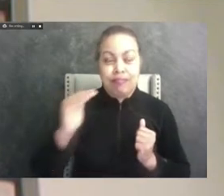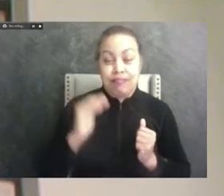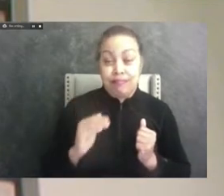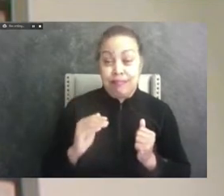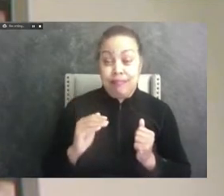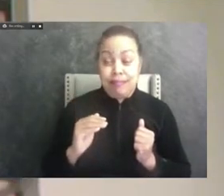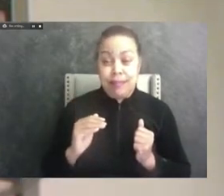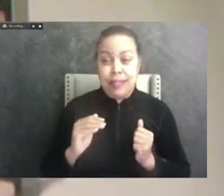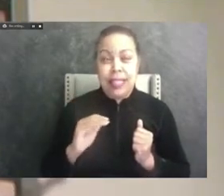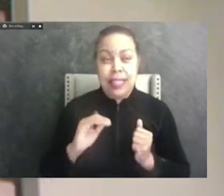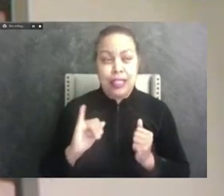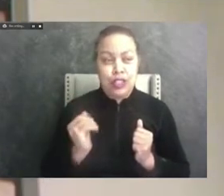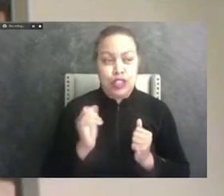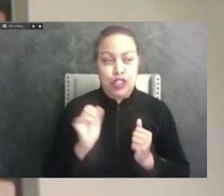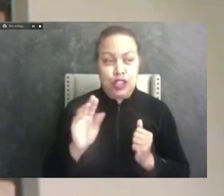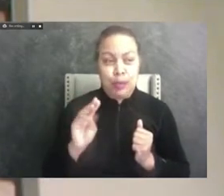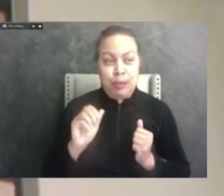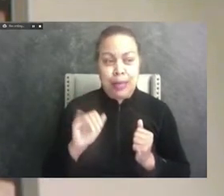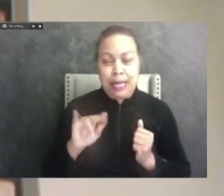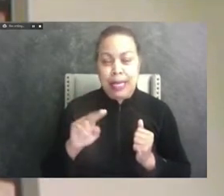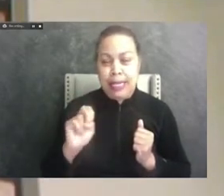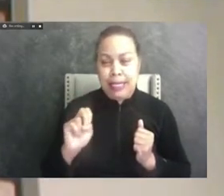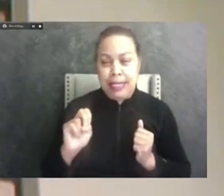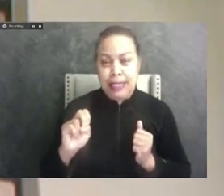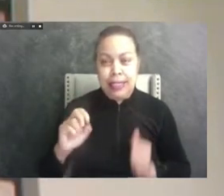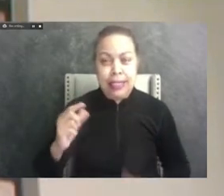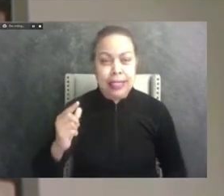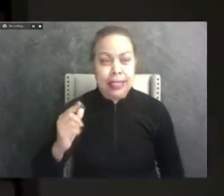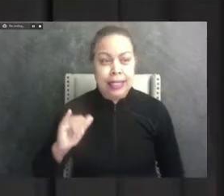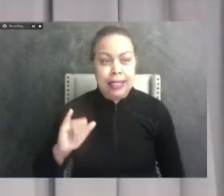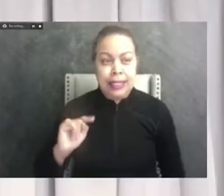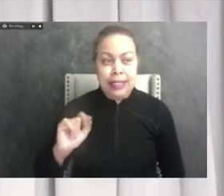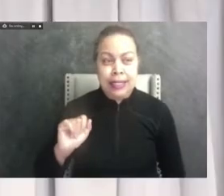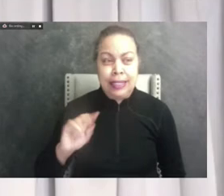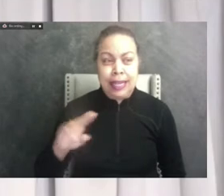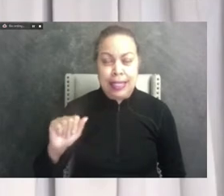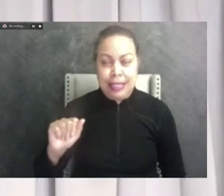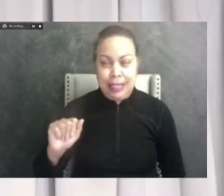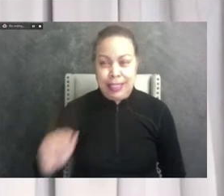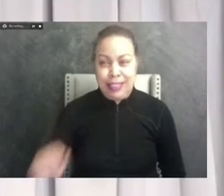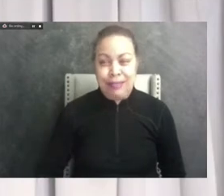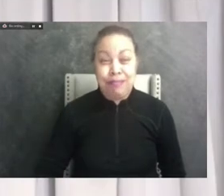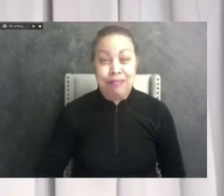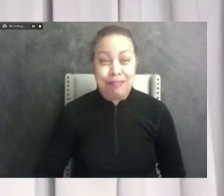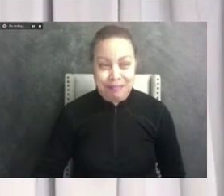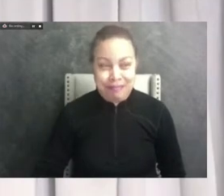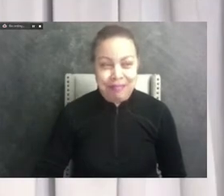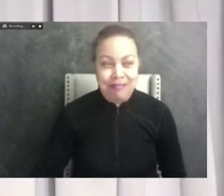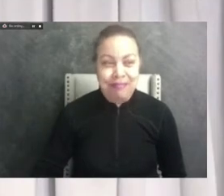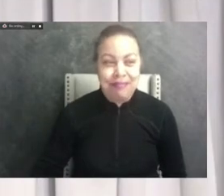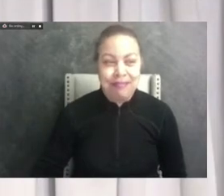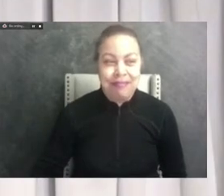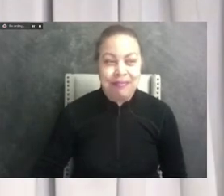performer, Jermaine Gitana. Clap it up.